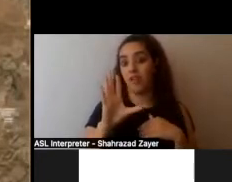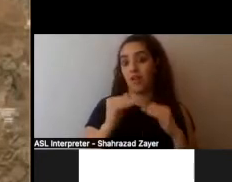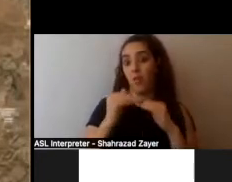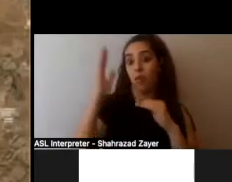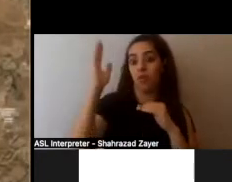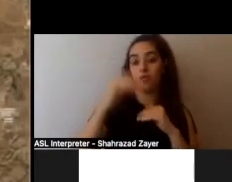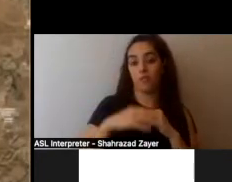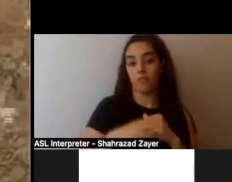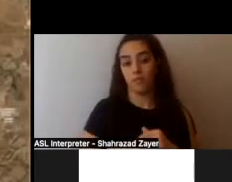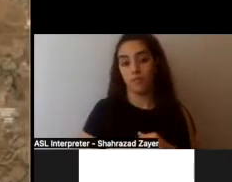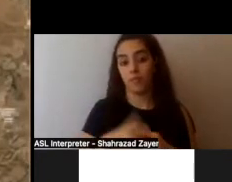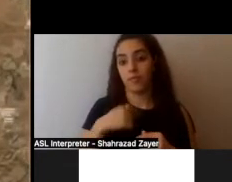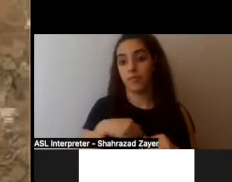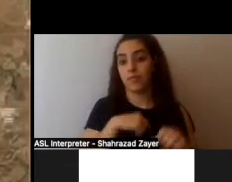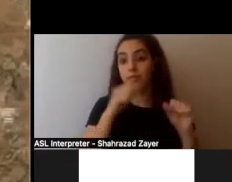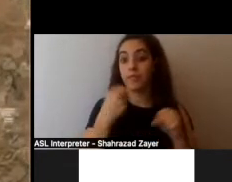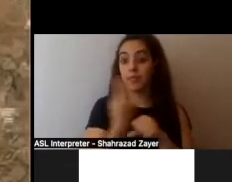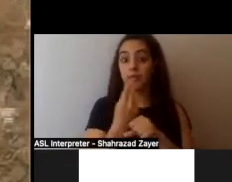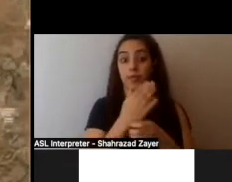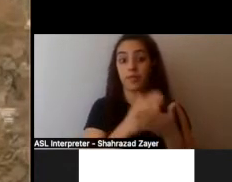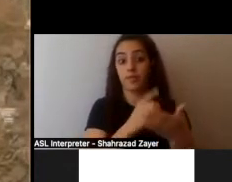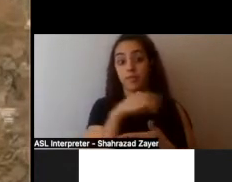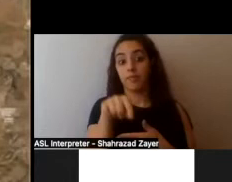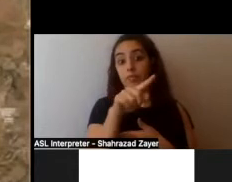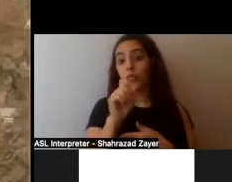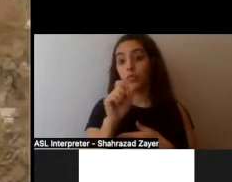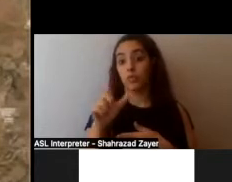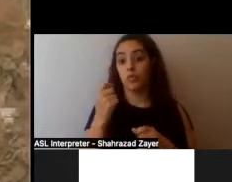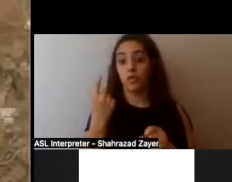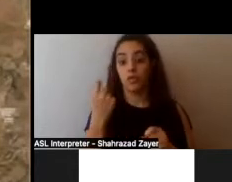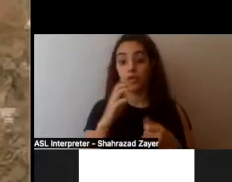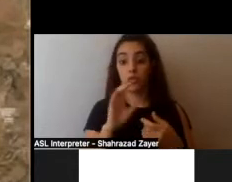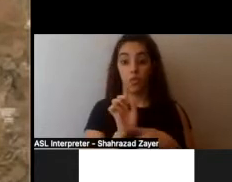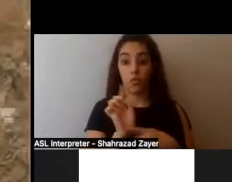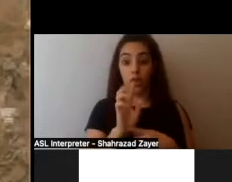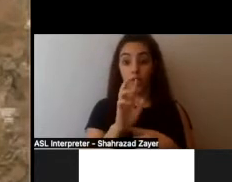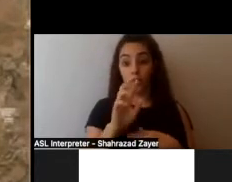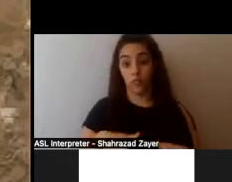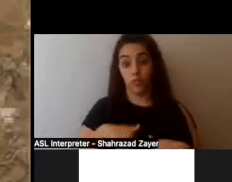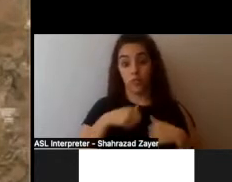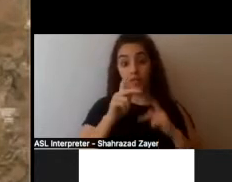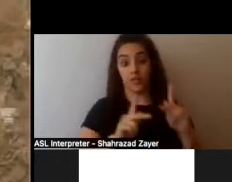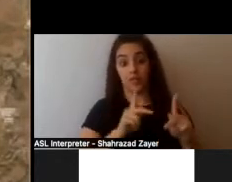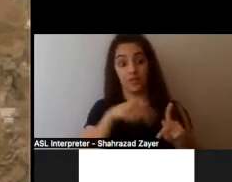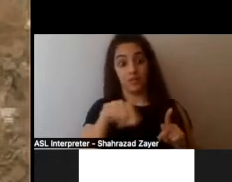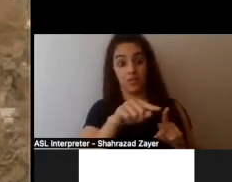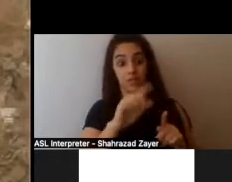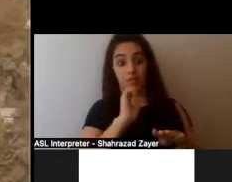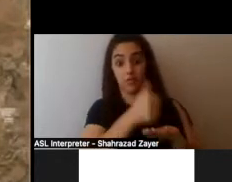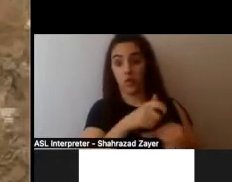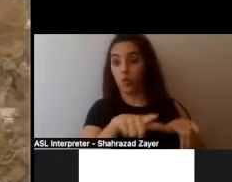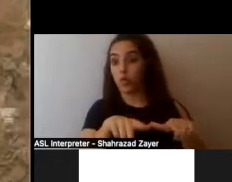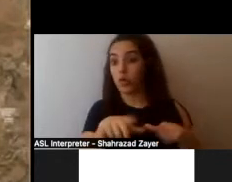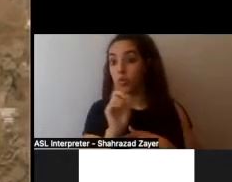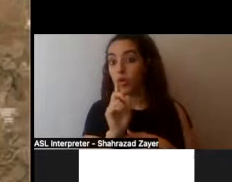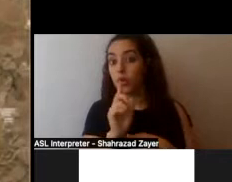some of these tools to understand where the residents are and what their demographic information